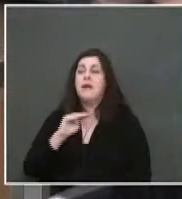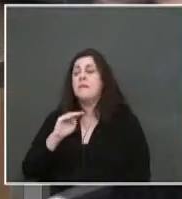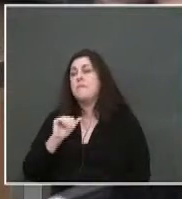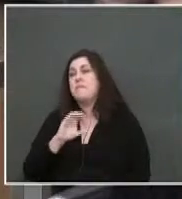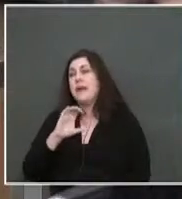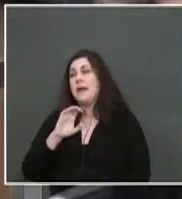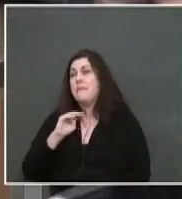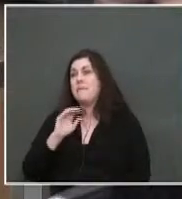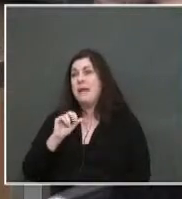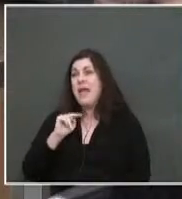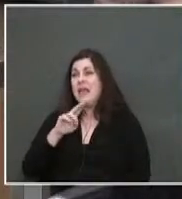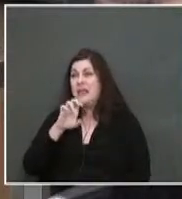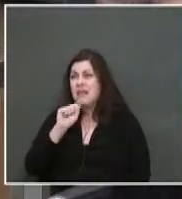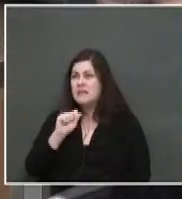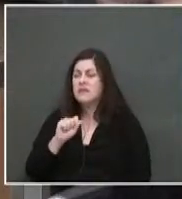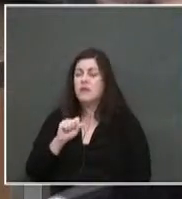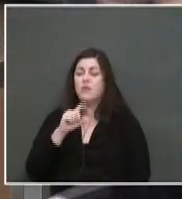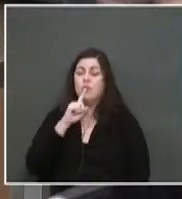of the work.